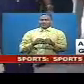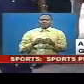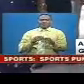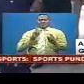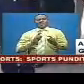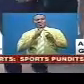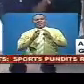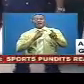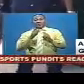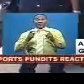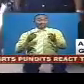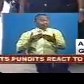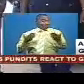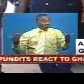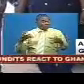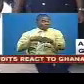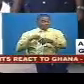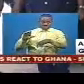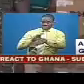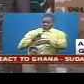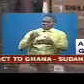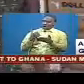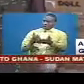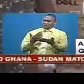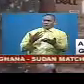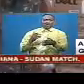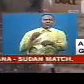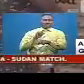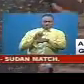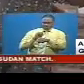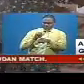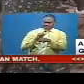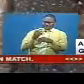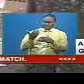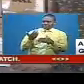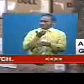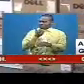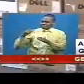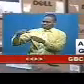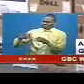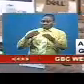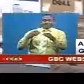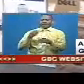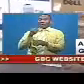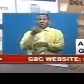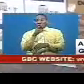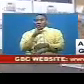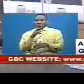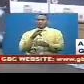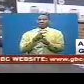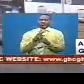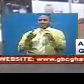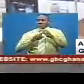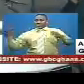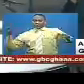office equipment to the GIS. They are expected to aid in the implementation of the thematic program on migration and asylum.